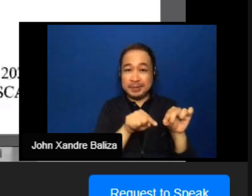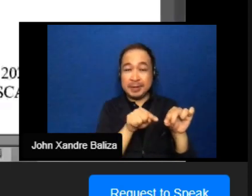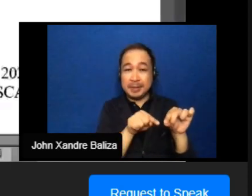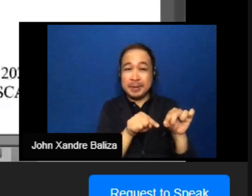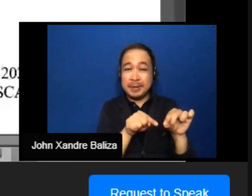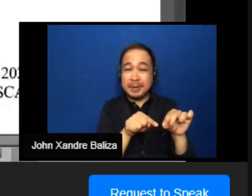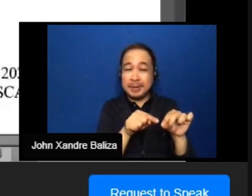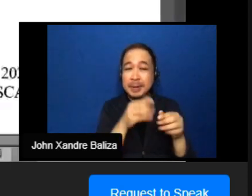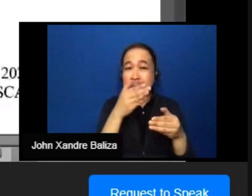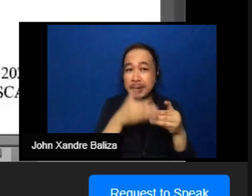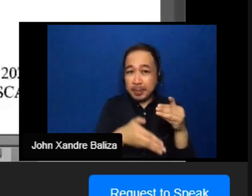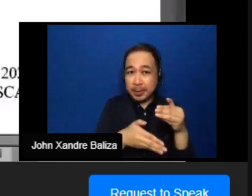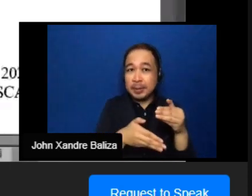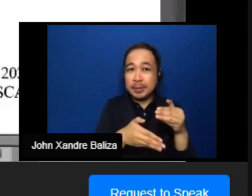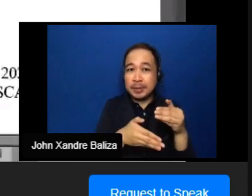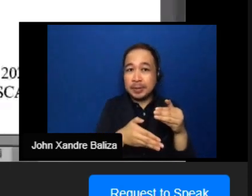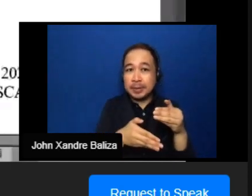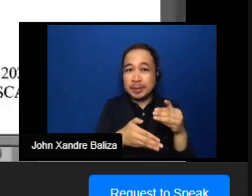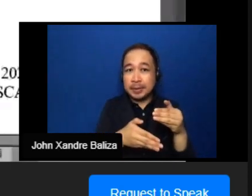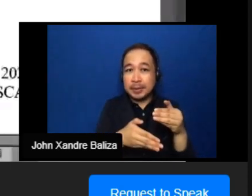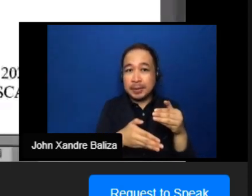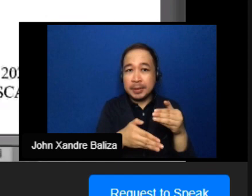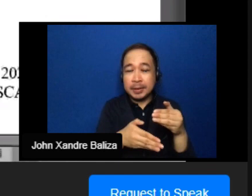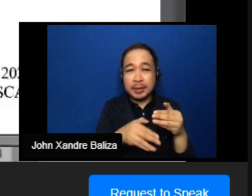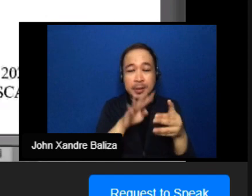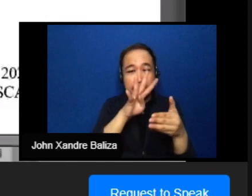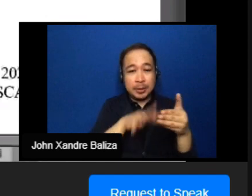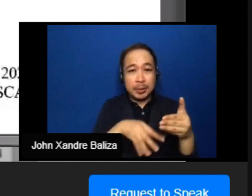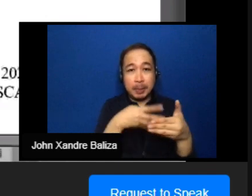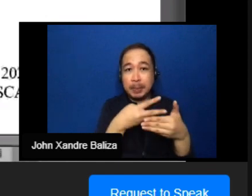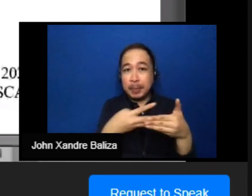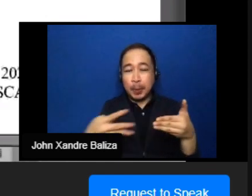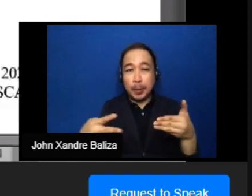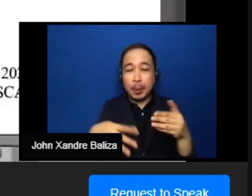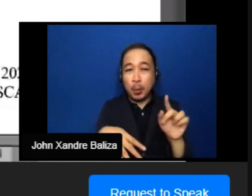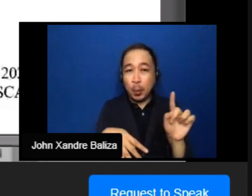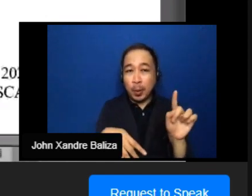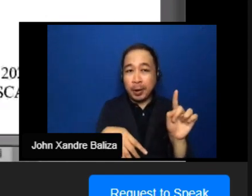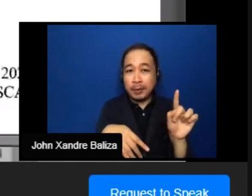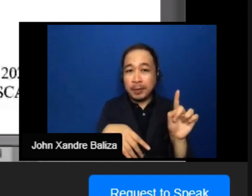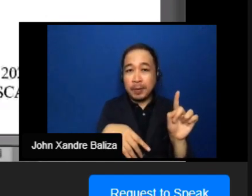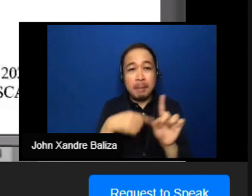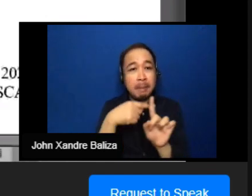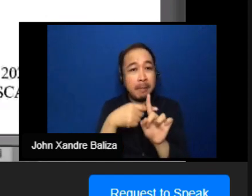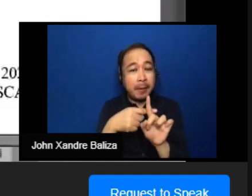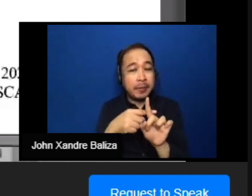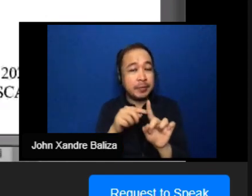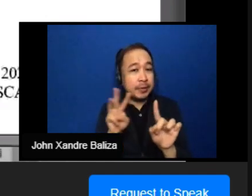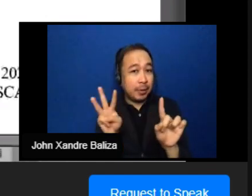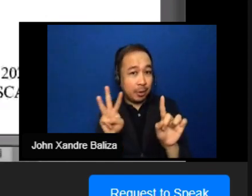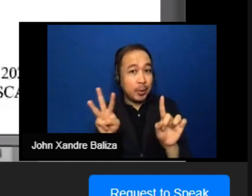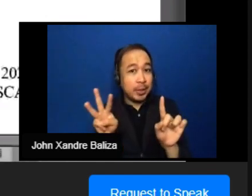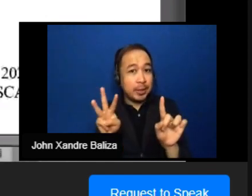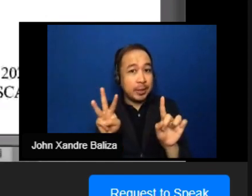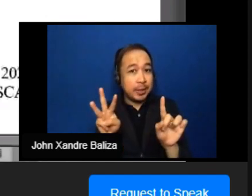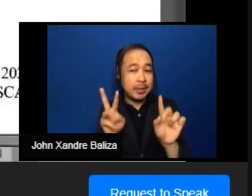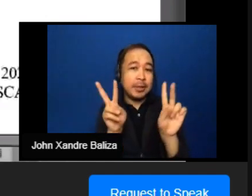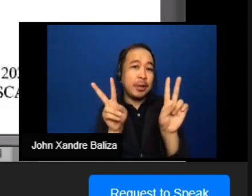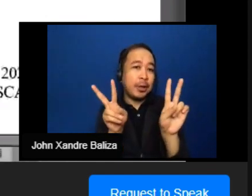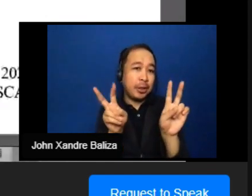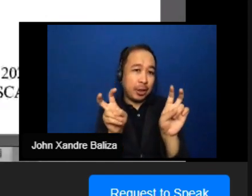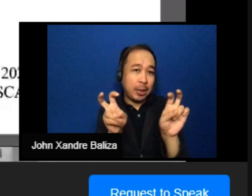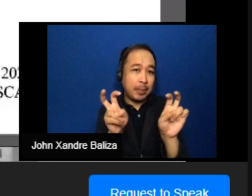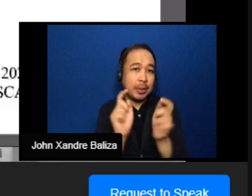intervention B, that in table 1 and 3 thematic area C is to be changed